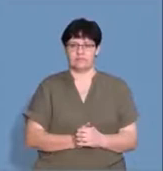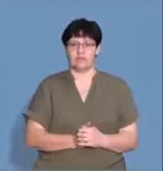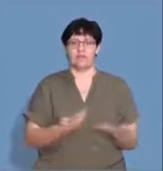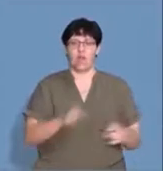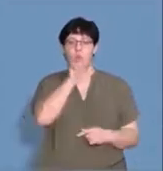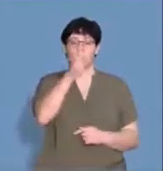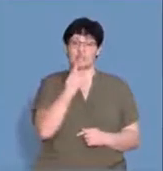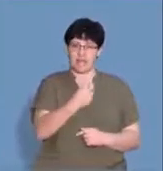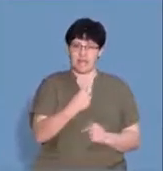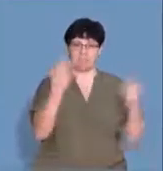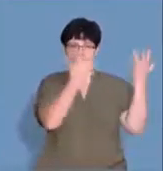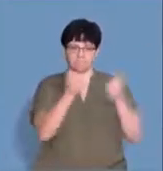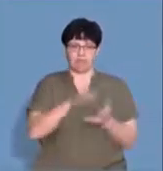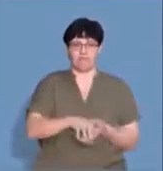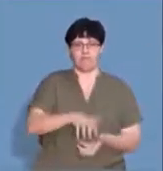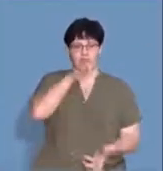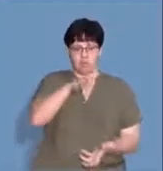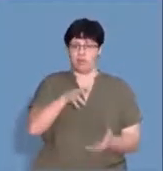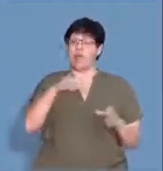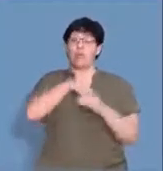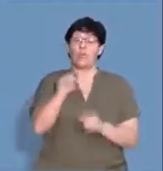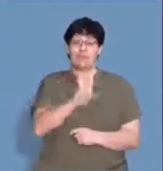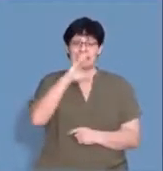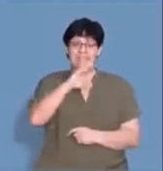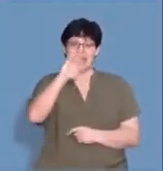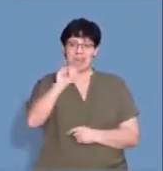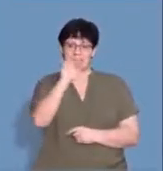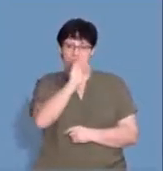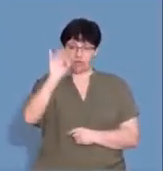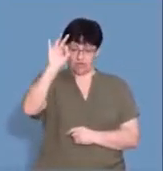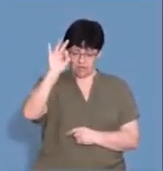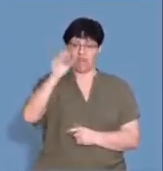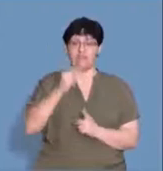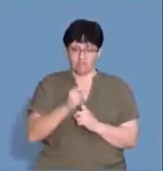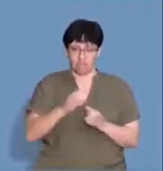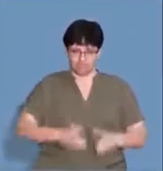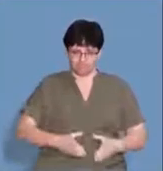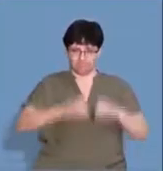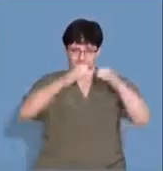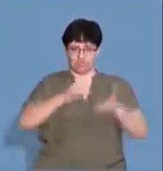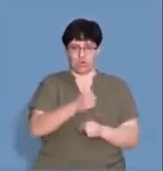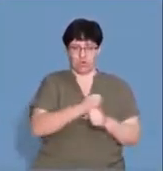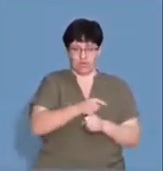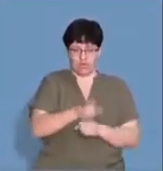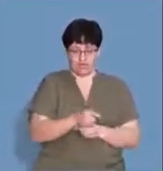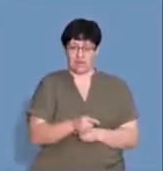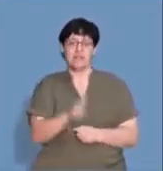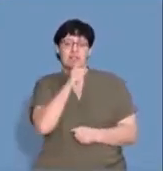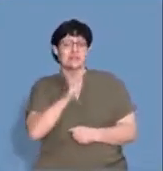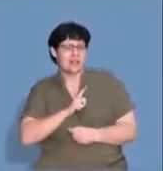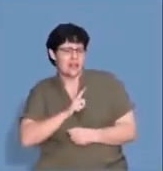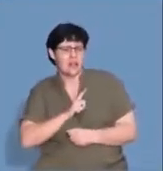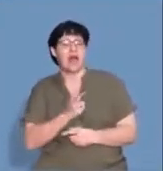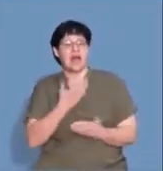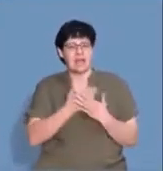Okay, the question says calculate the volume in centimeters cubed of the cylindrical coffee tin. And then they tell you that you